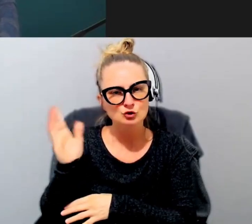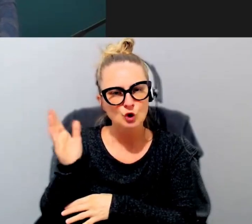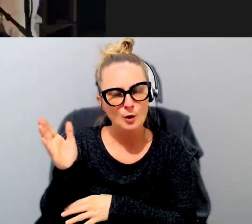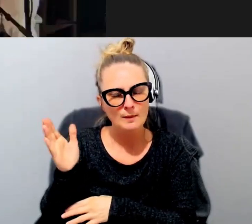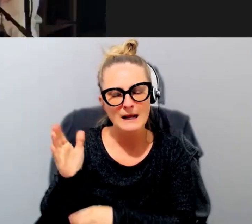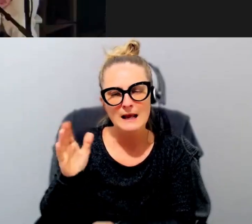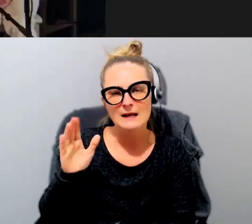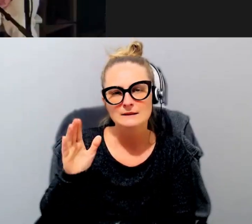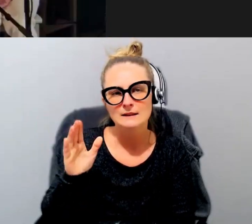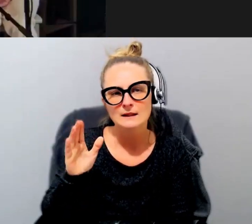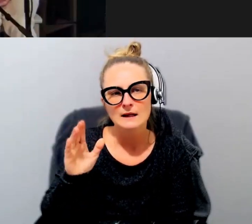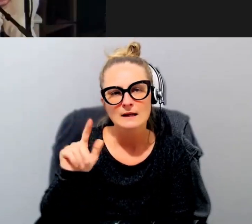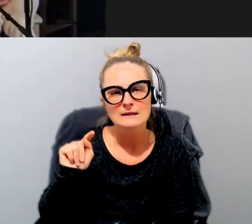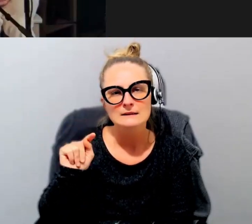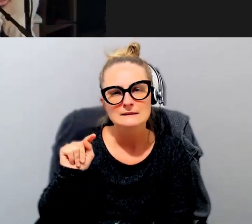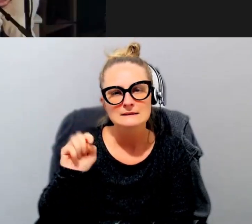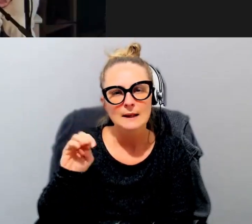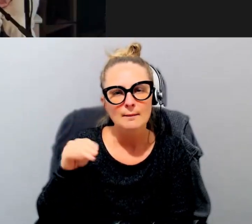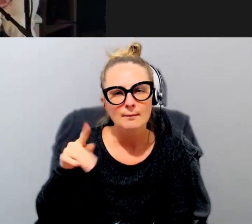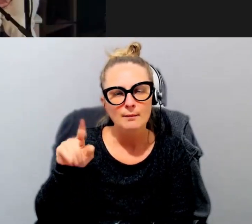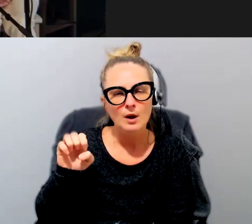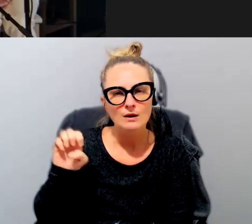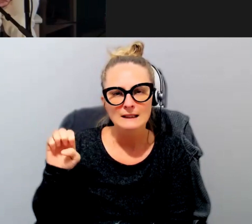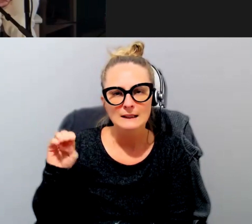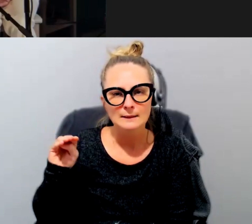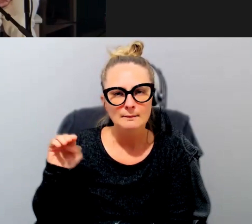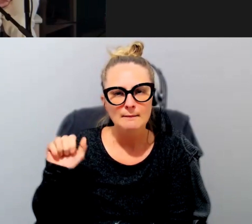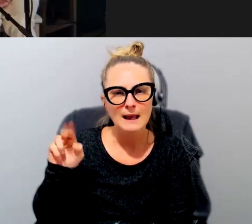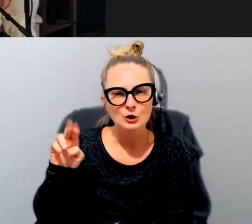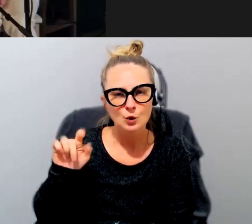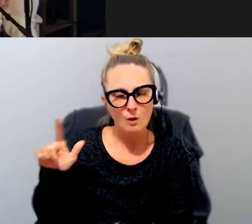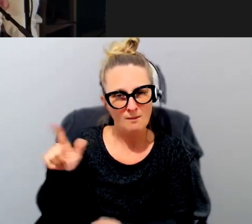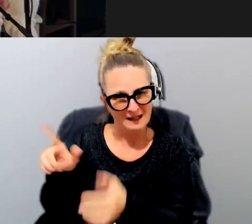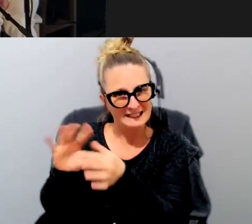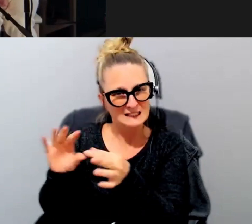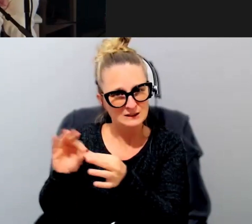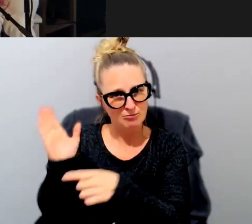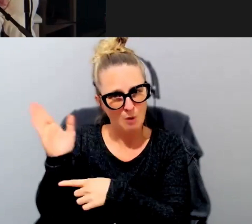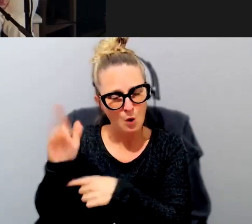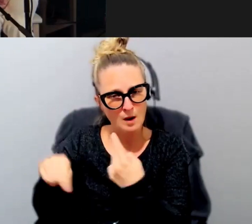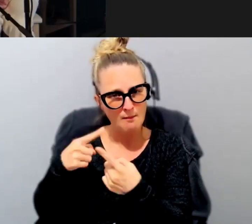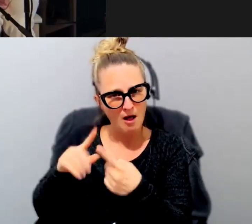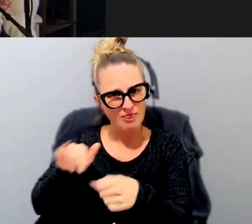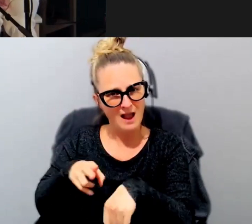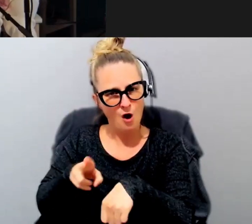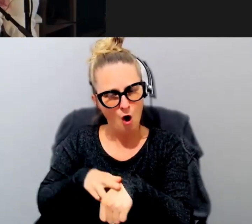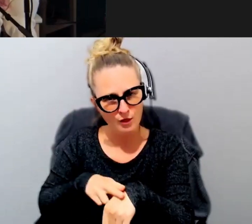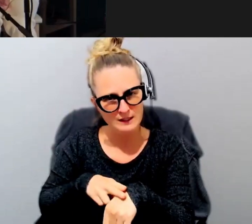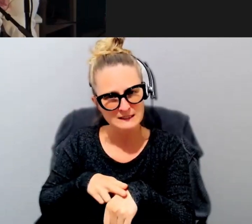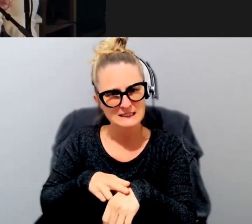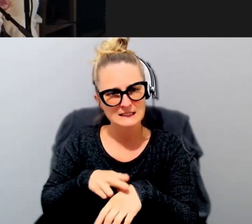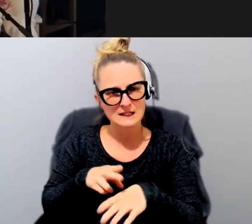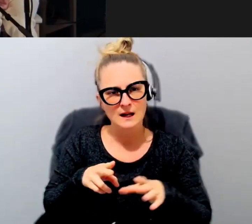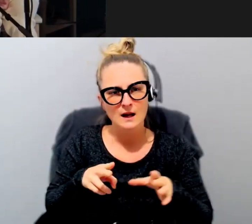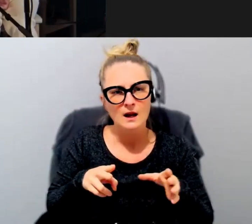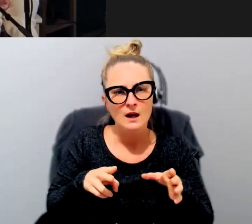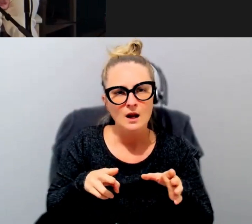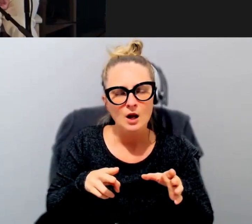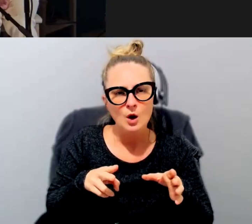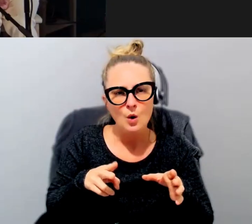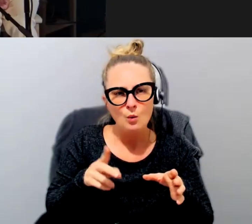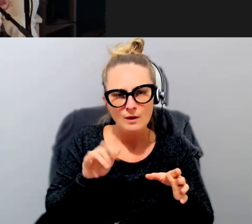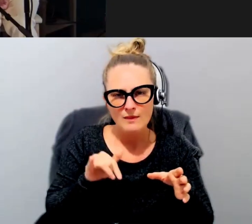to speak to kind of that authenticity. But also, and given the times at the end of the 19th century, where the social